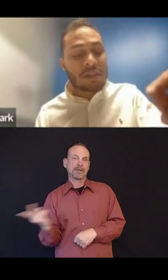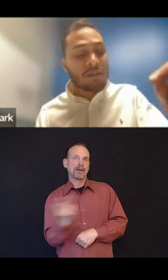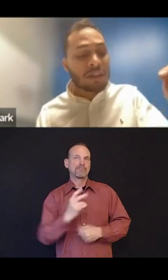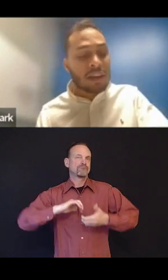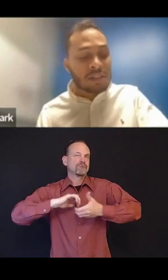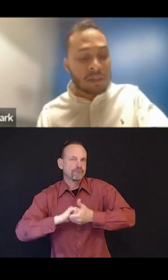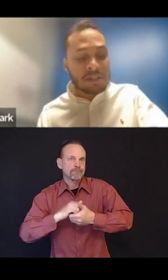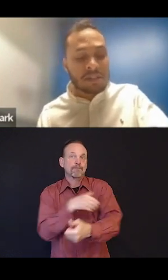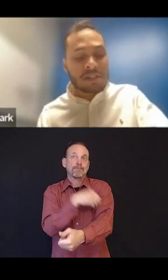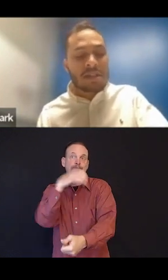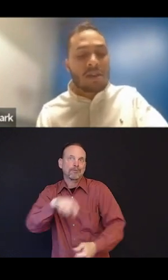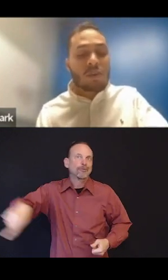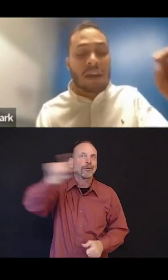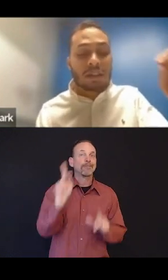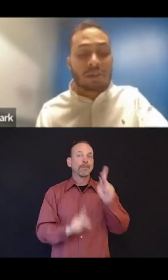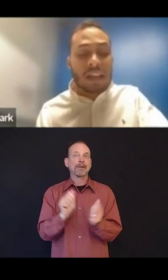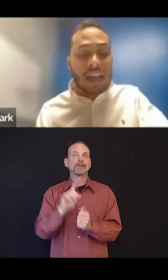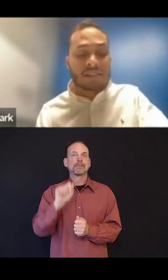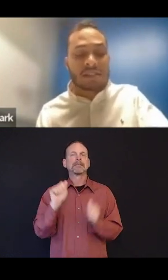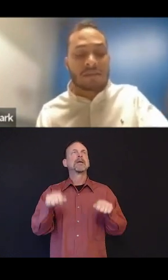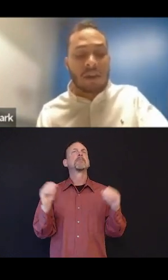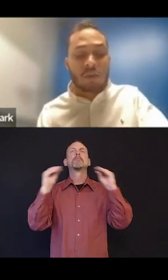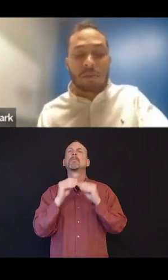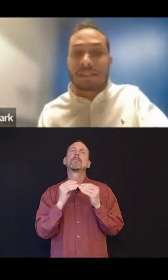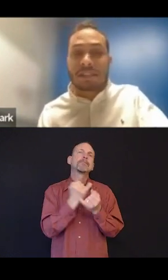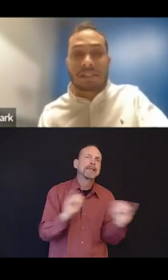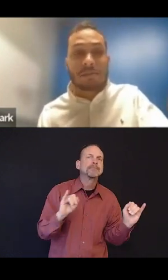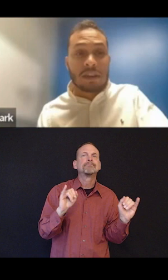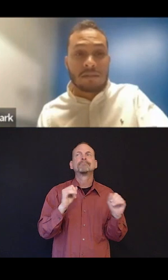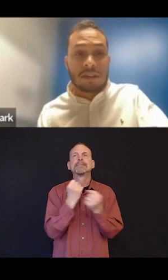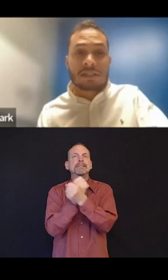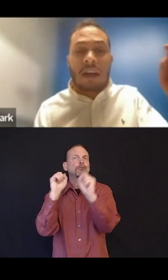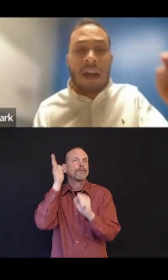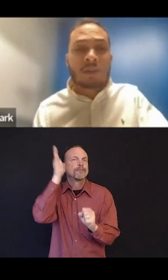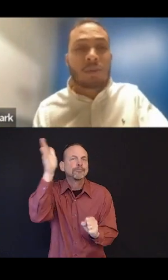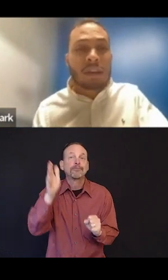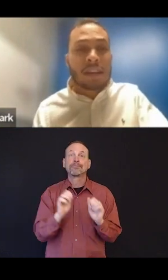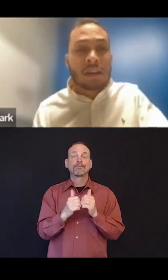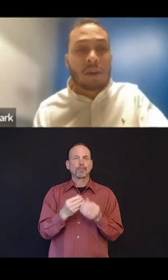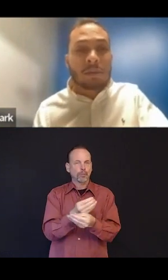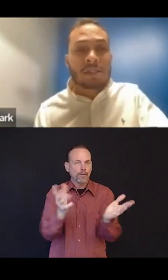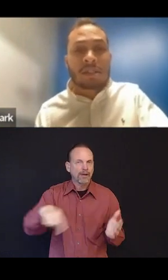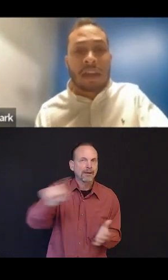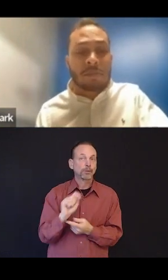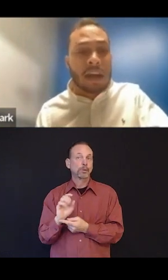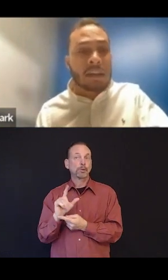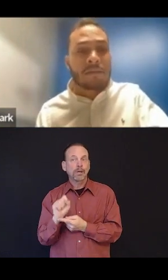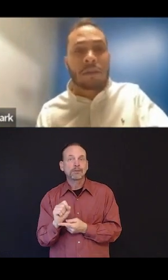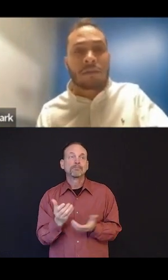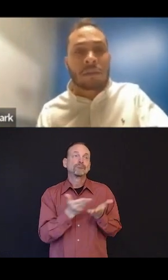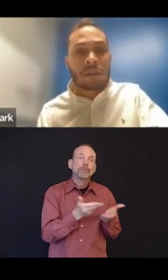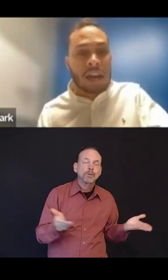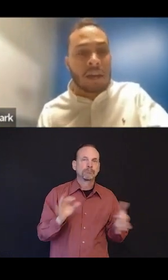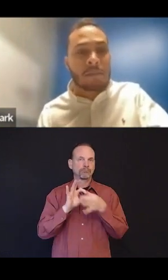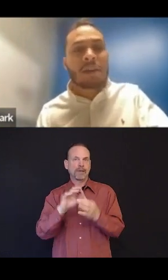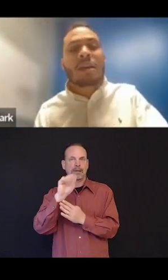used for disability-related expenses without losing access to federal means-tested benefits. I also want to take a moment just to thank Bonnie